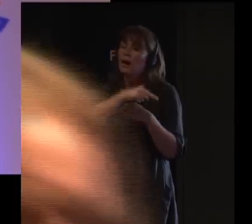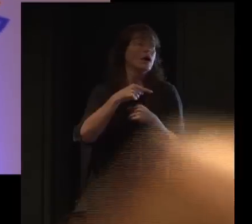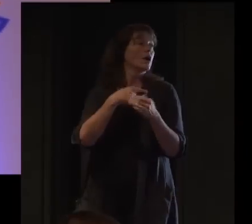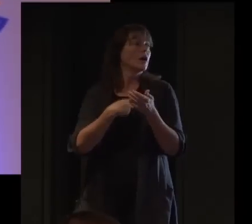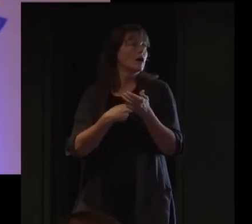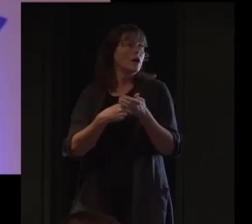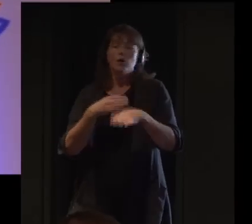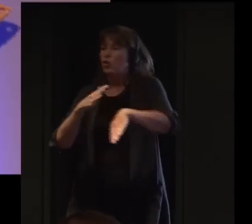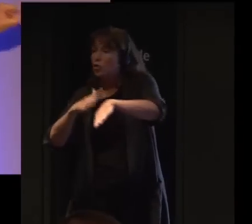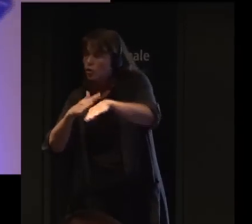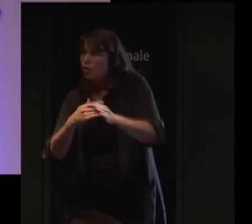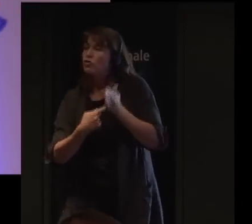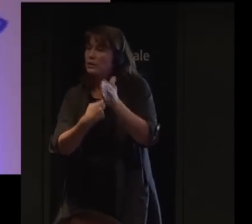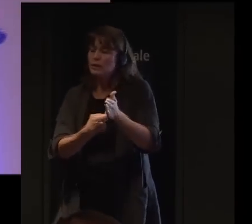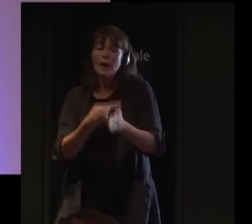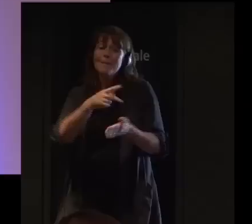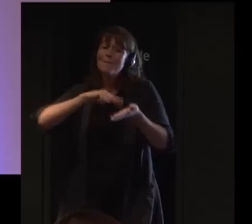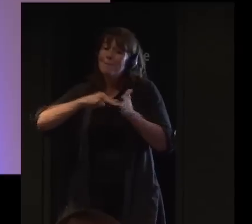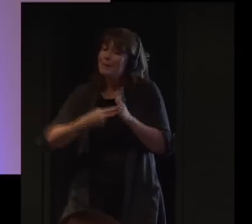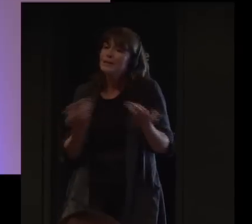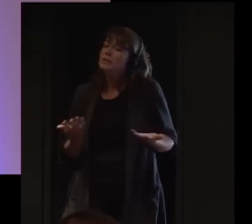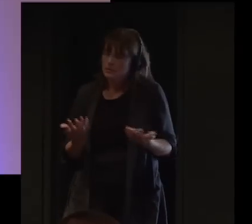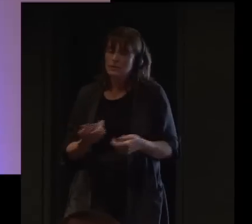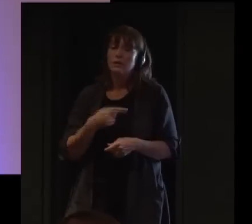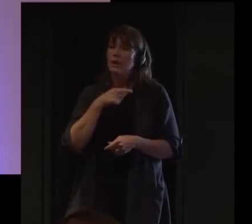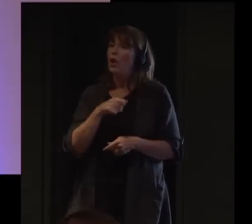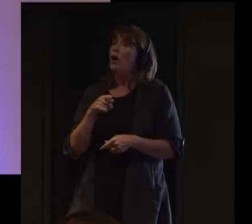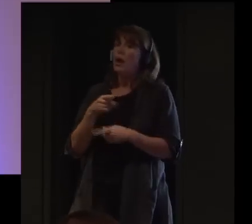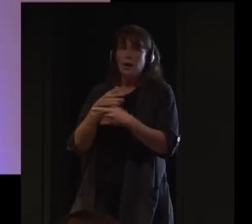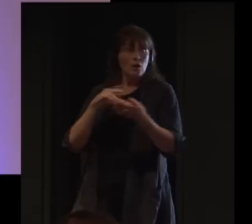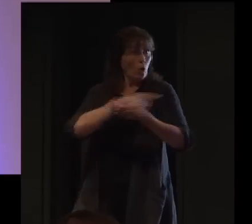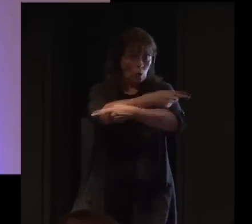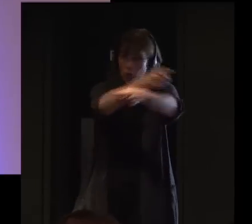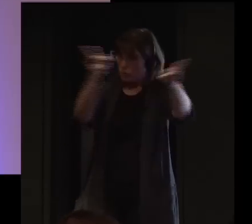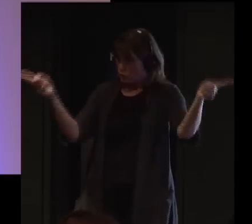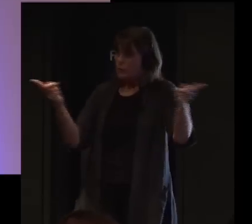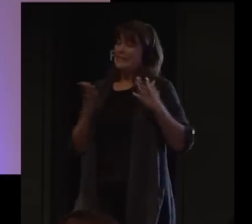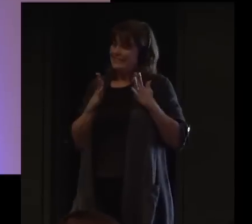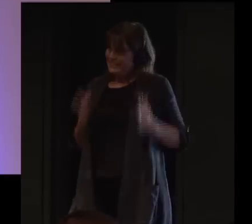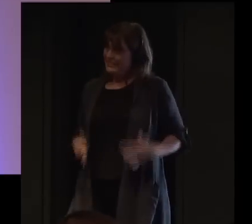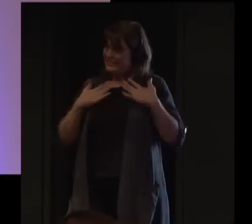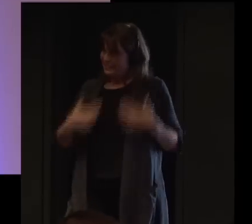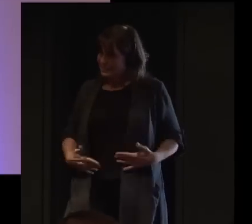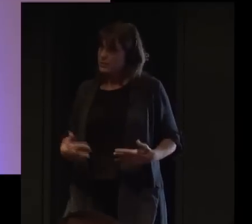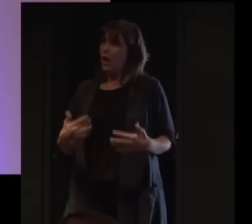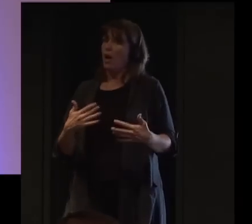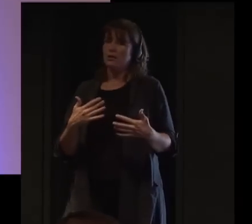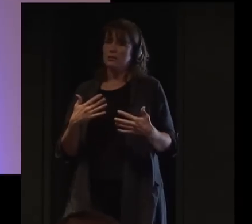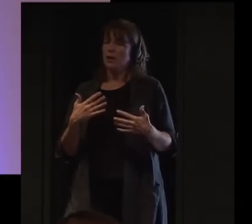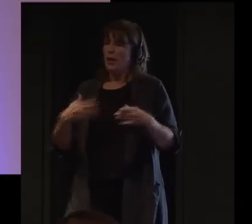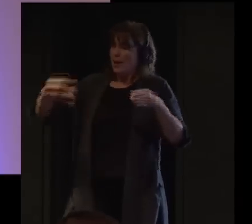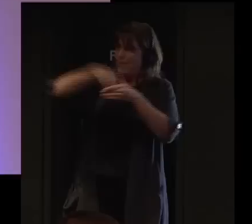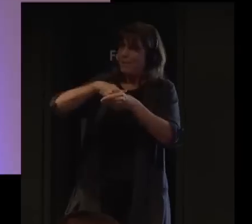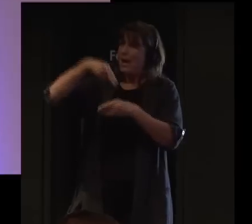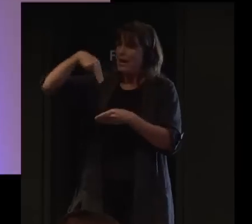does it mean? It means that you as citizens, you as member of NGOs, you as a member